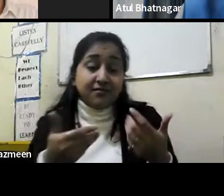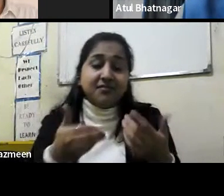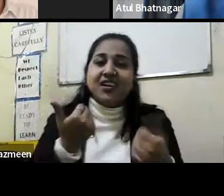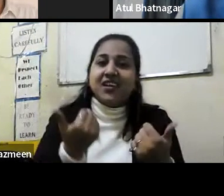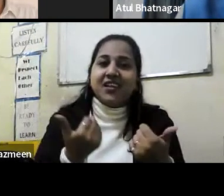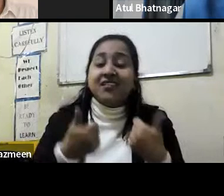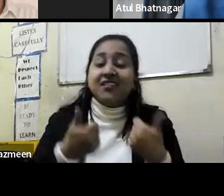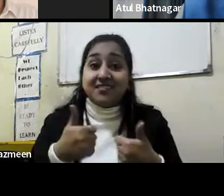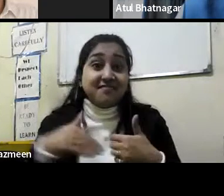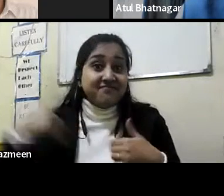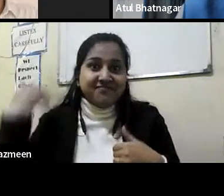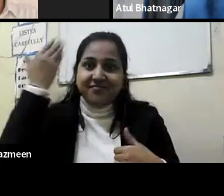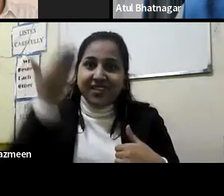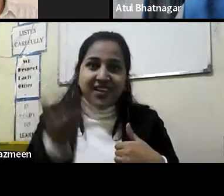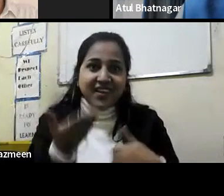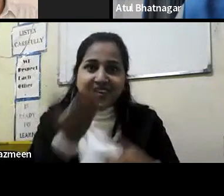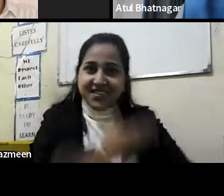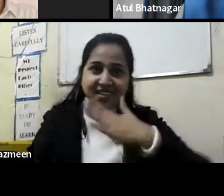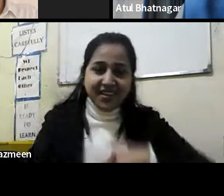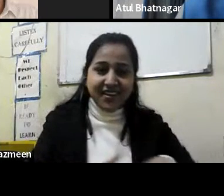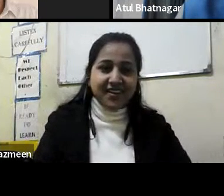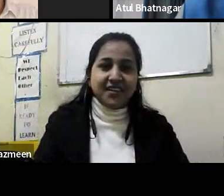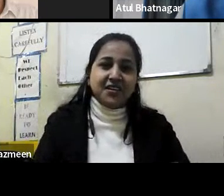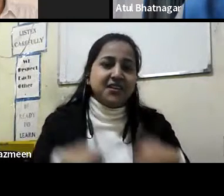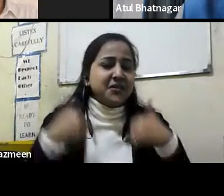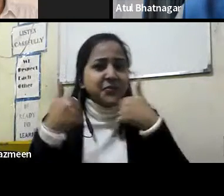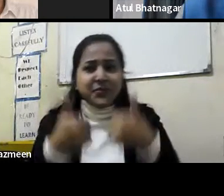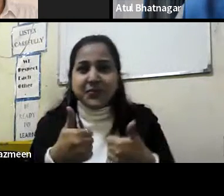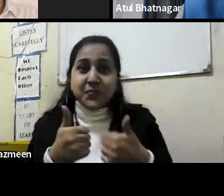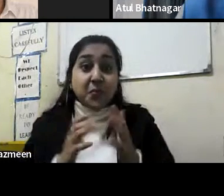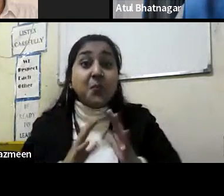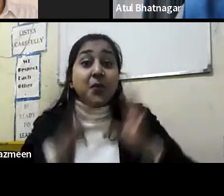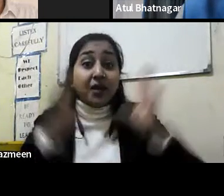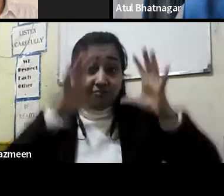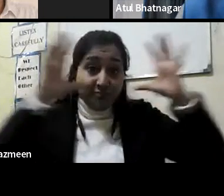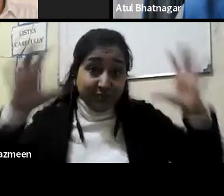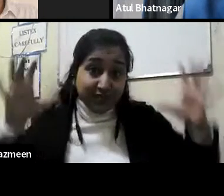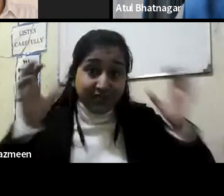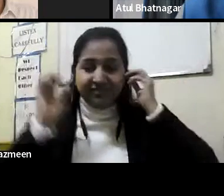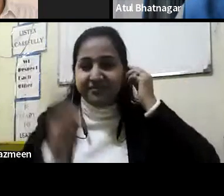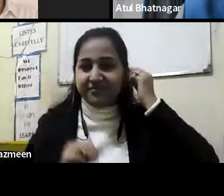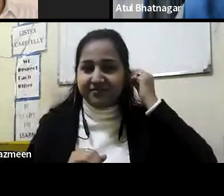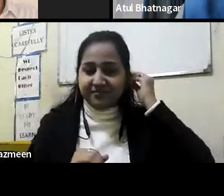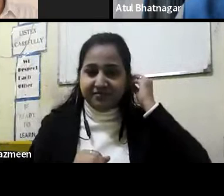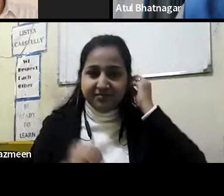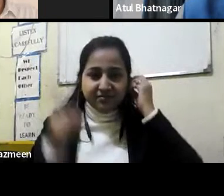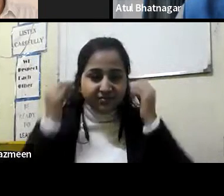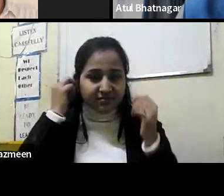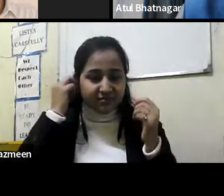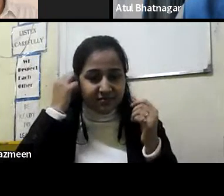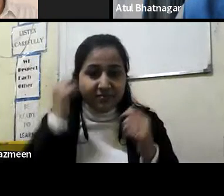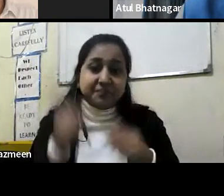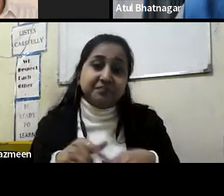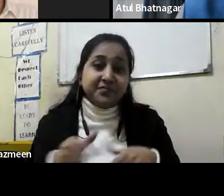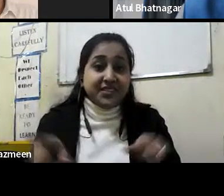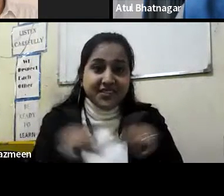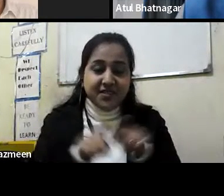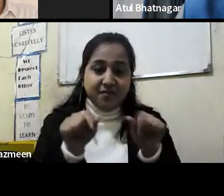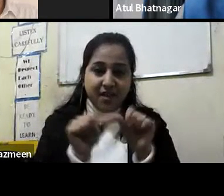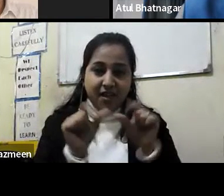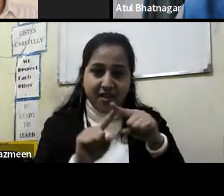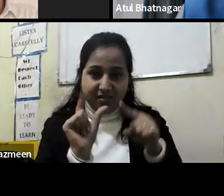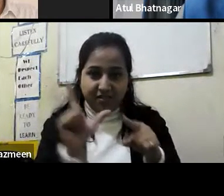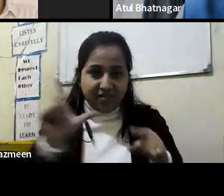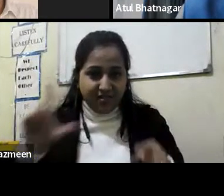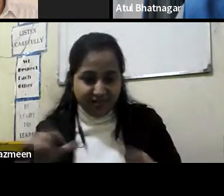that this journey for Divyangs kind of is getting bigger and bigger. And like Atulji pointed out that we should actually have top